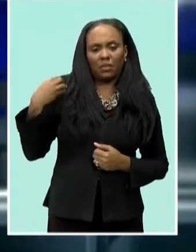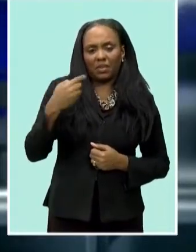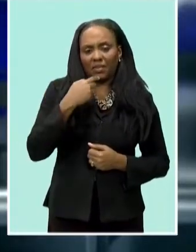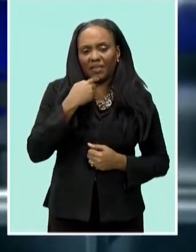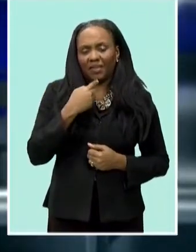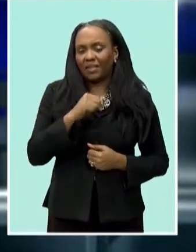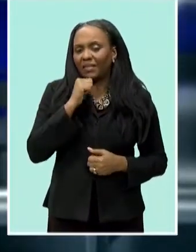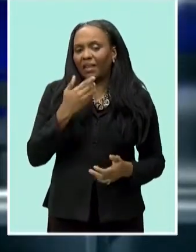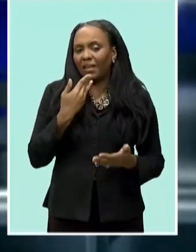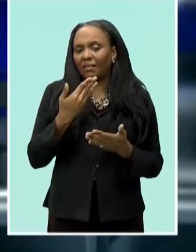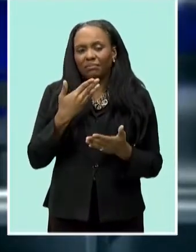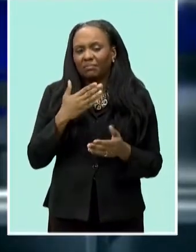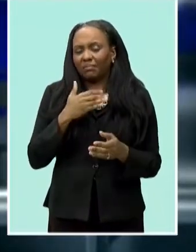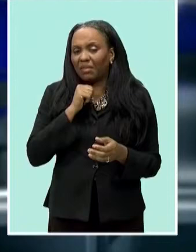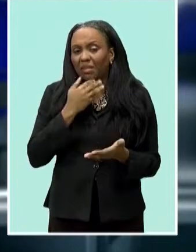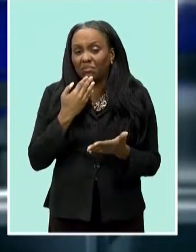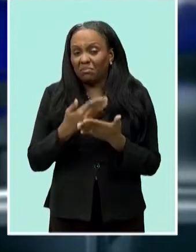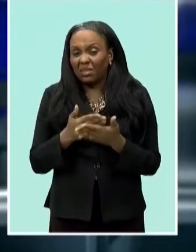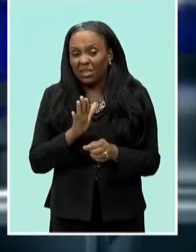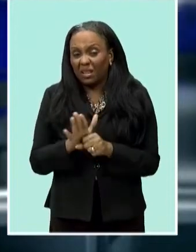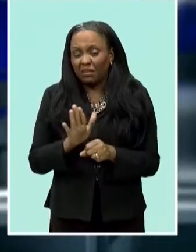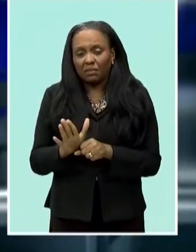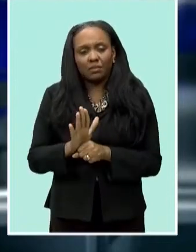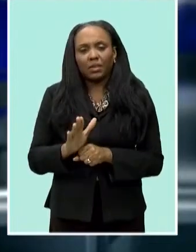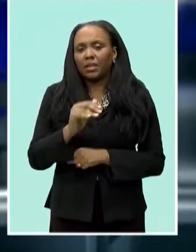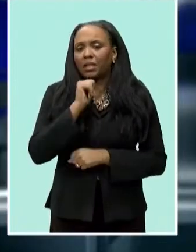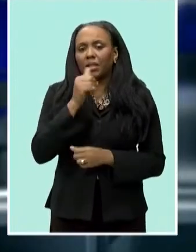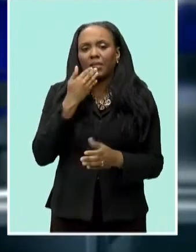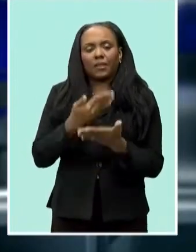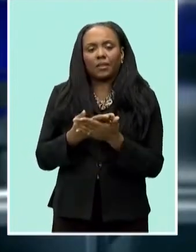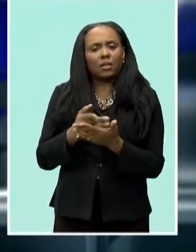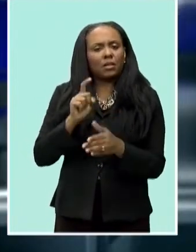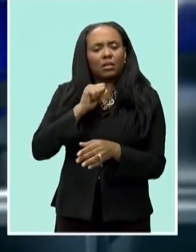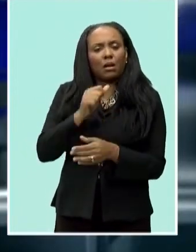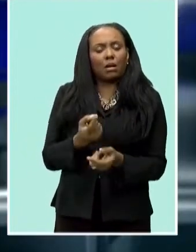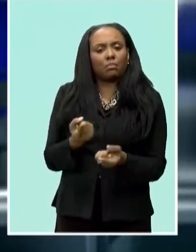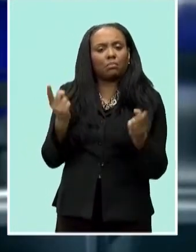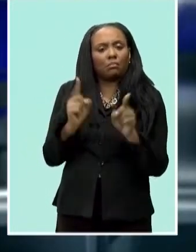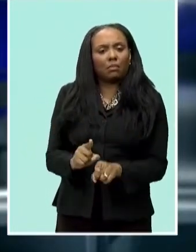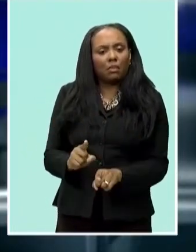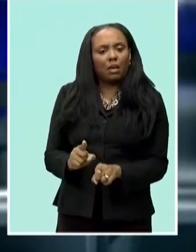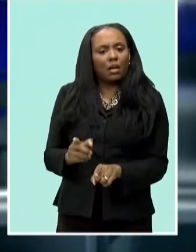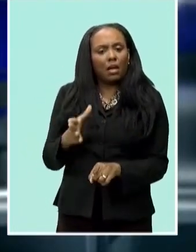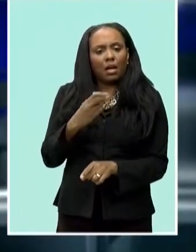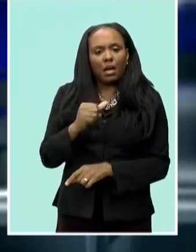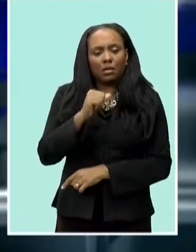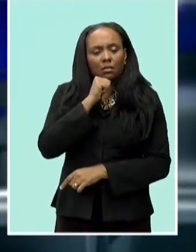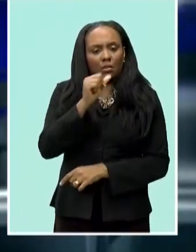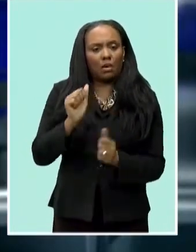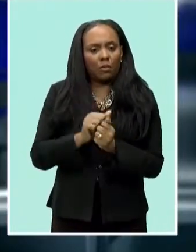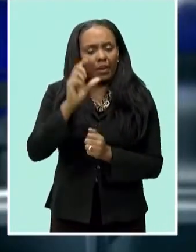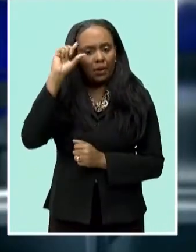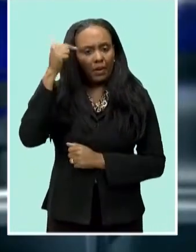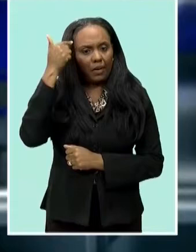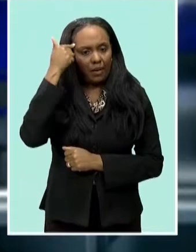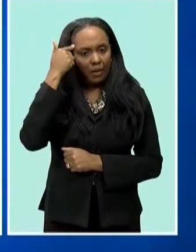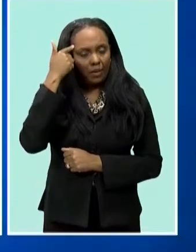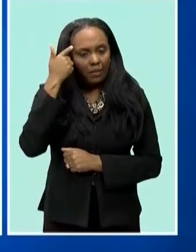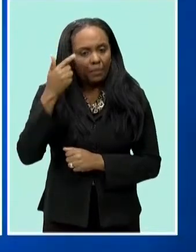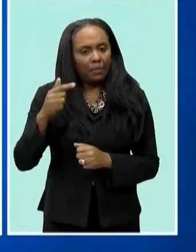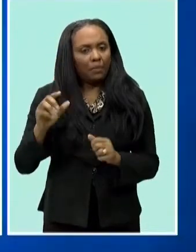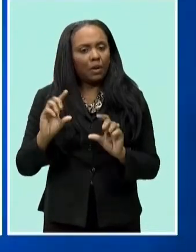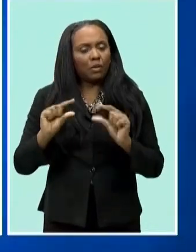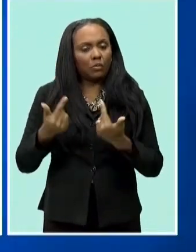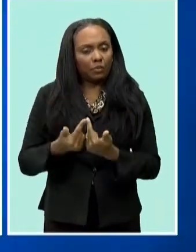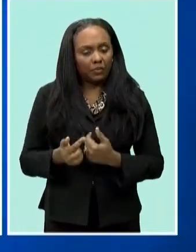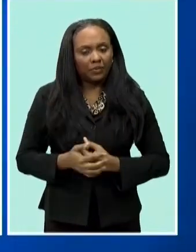this is simply not good enough, and that situations like this should not be happening, especially in state-related entities.